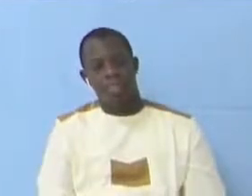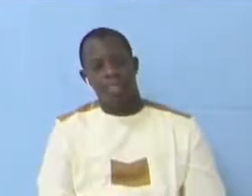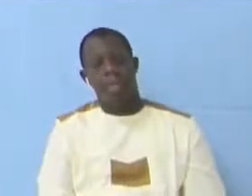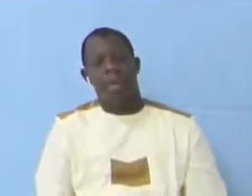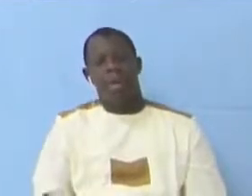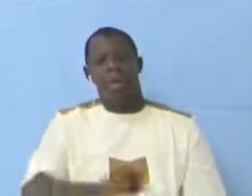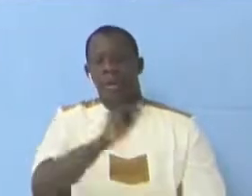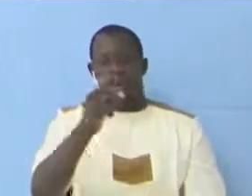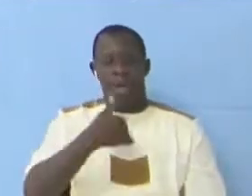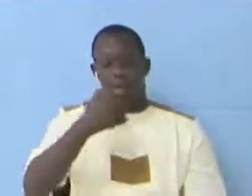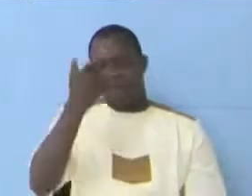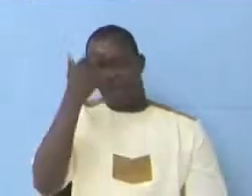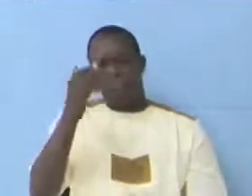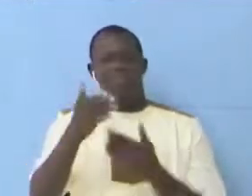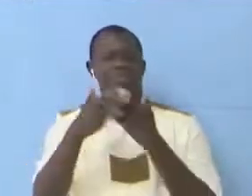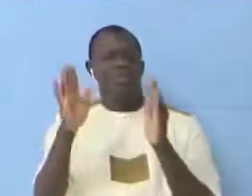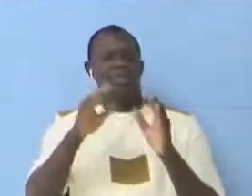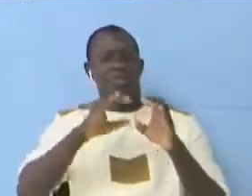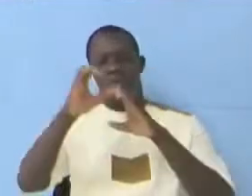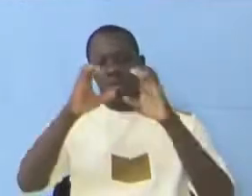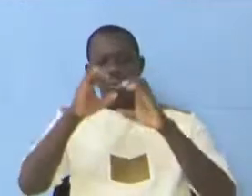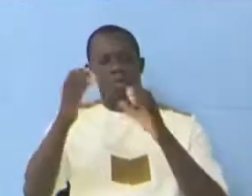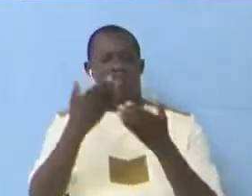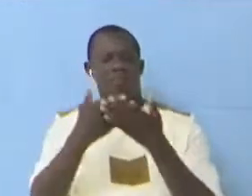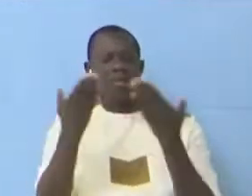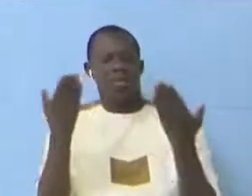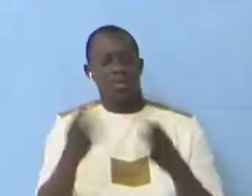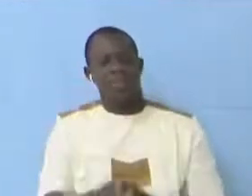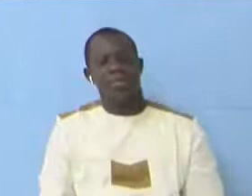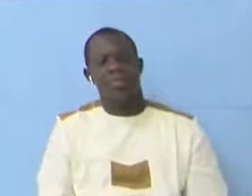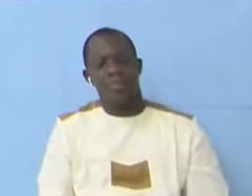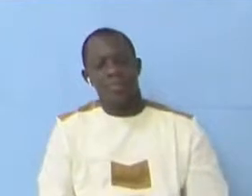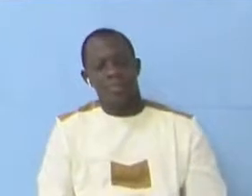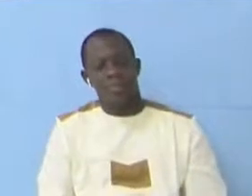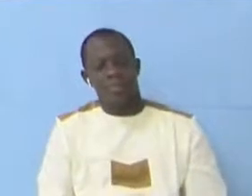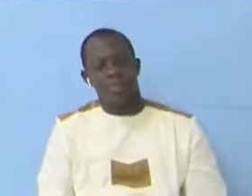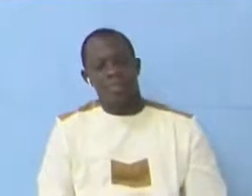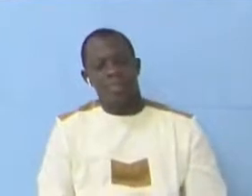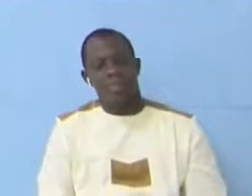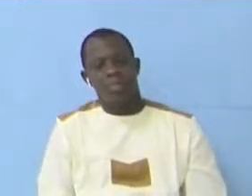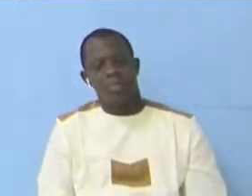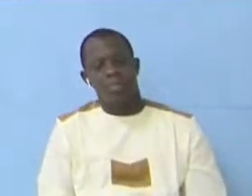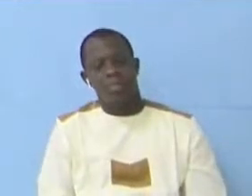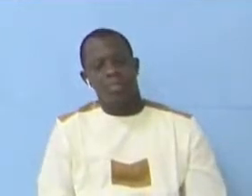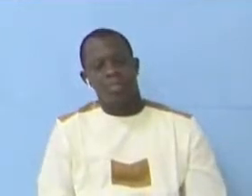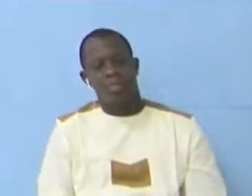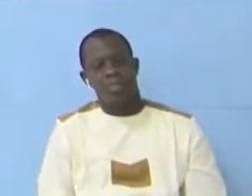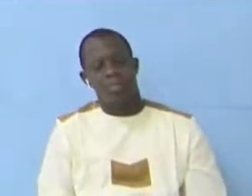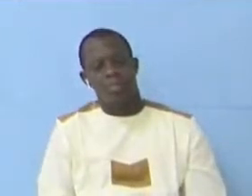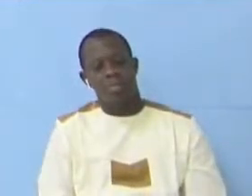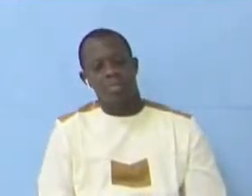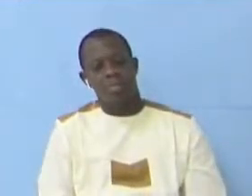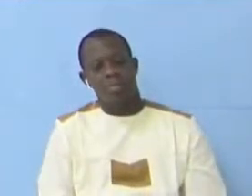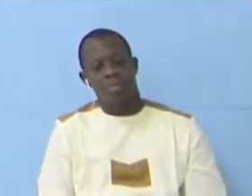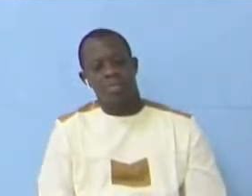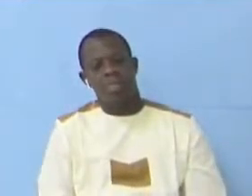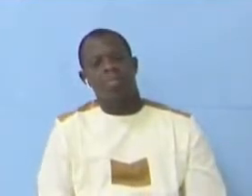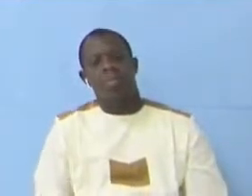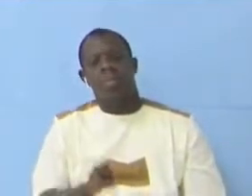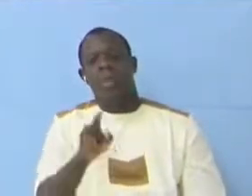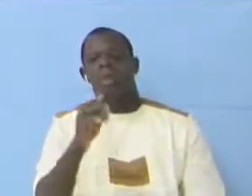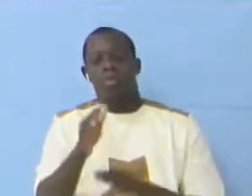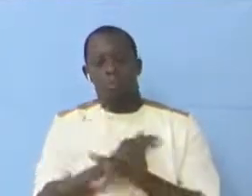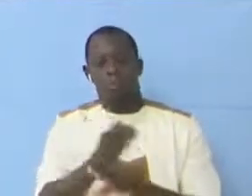think we end the conversation. yaakaar naa daal foofu lañ jeexaloo waxtaan wa. That was the day I heard